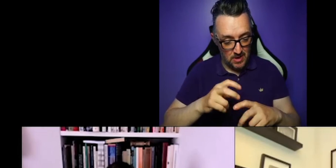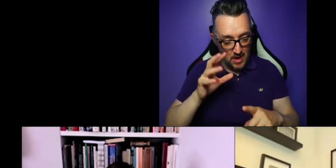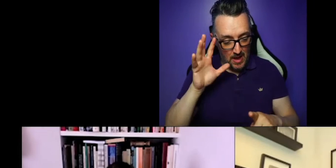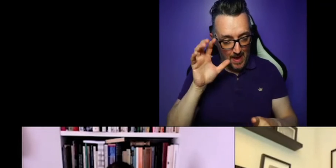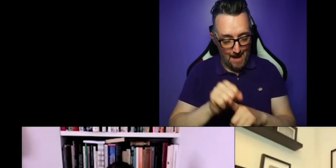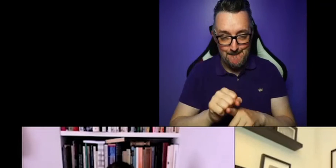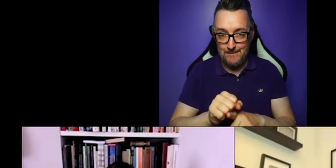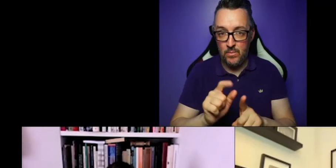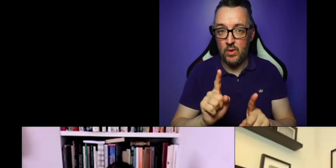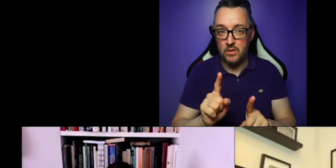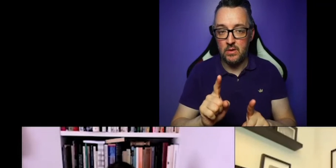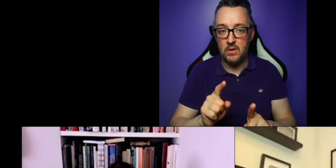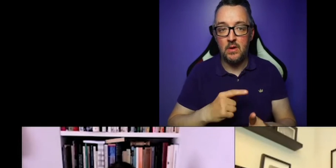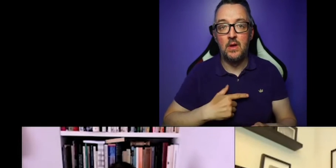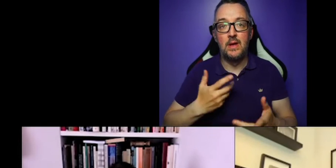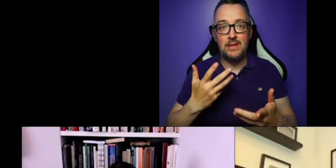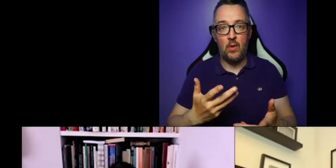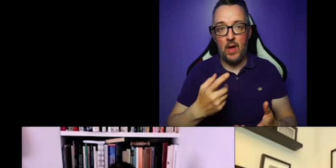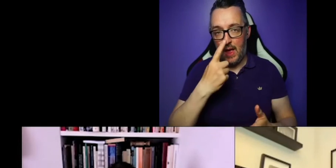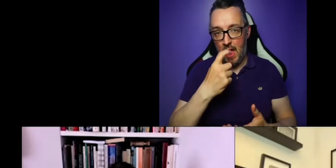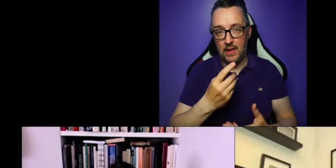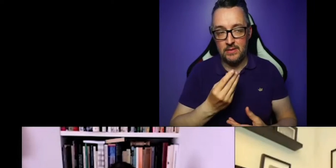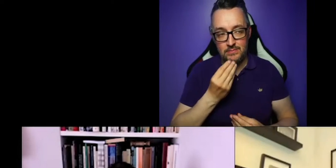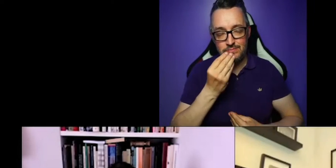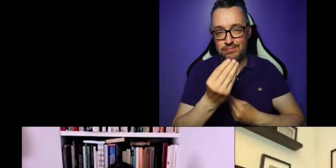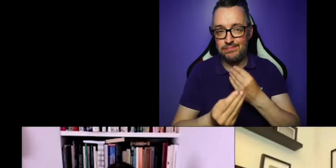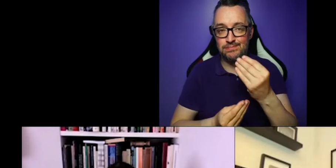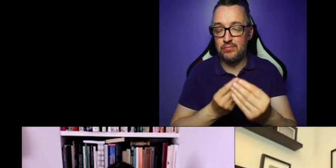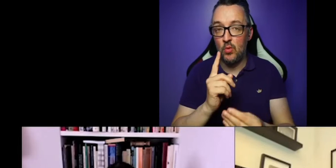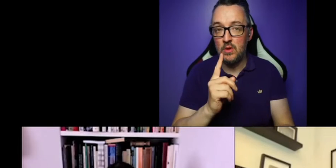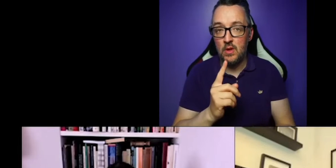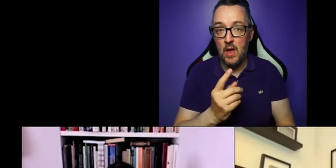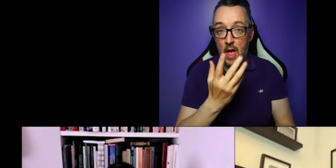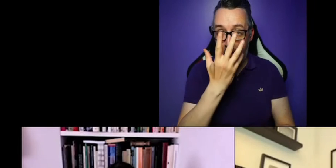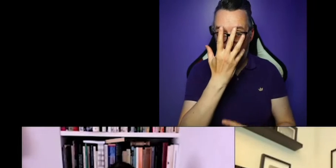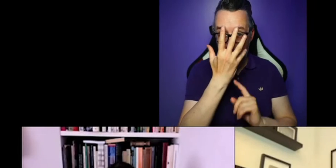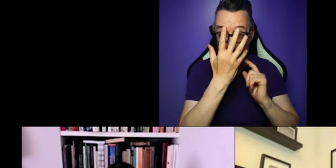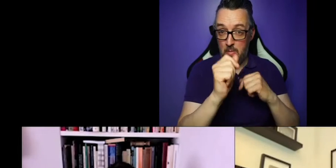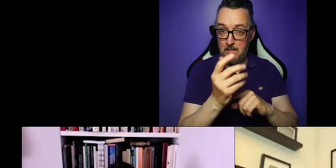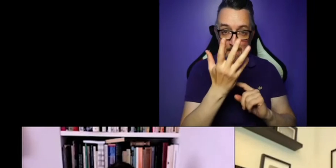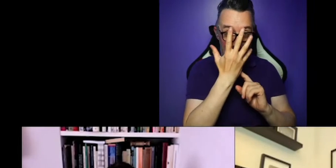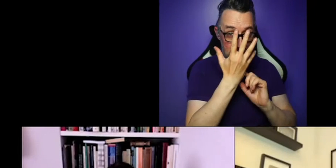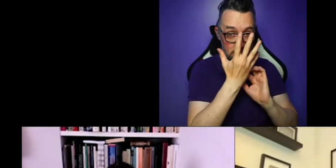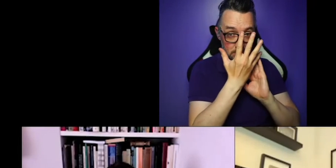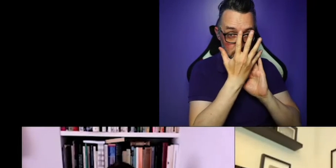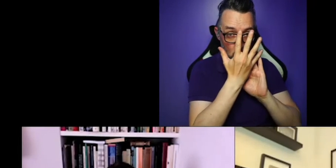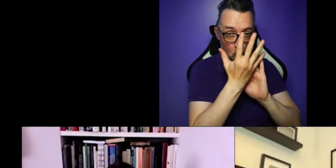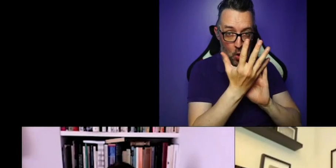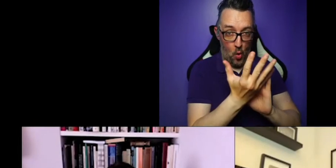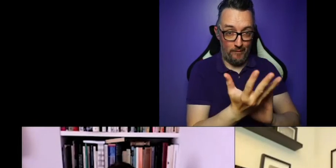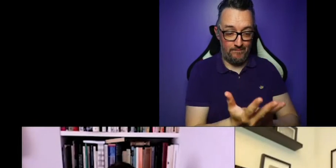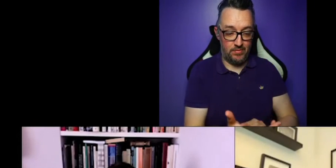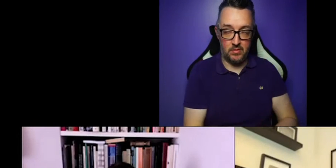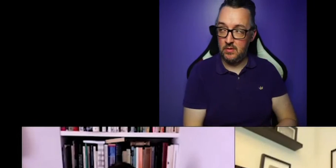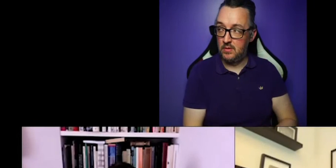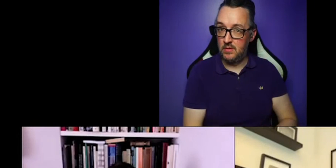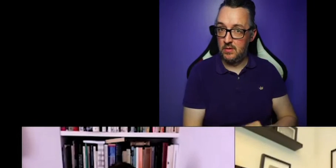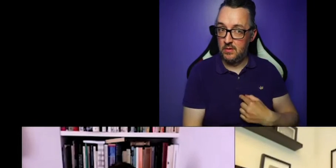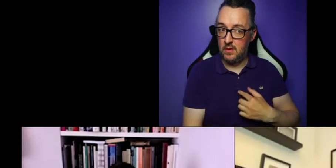I feel that I can now articulate unmasking as quite an intimate process. And that maybe